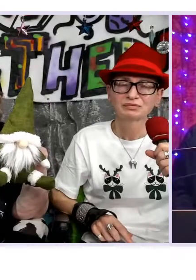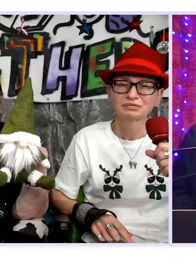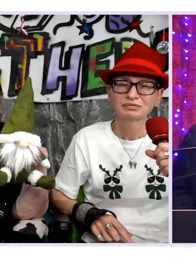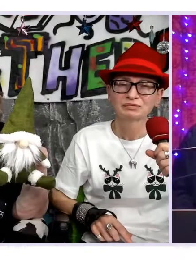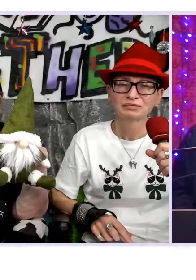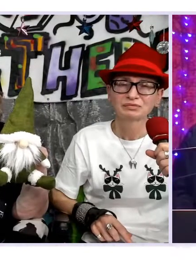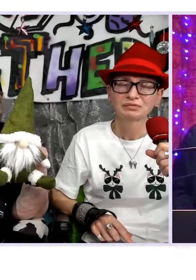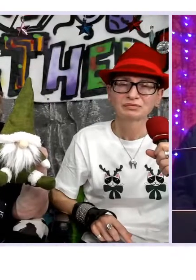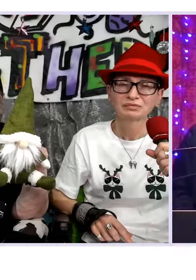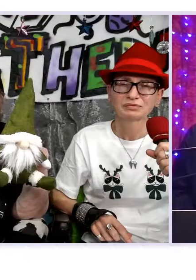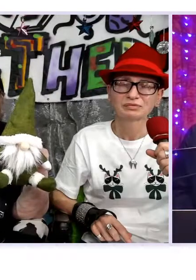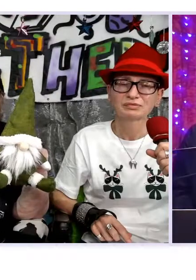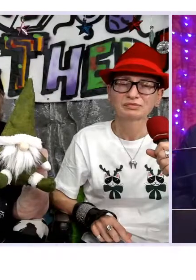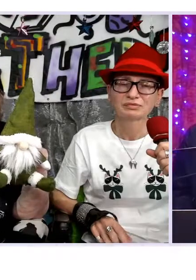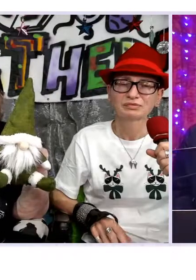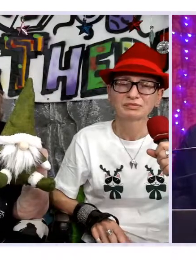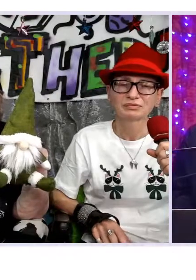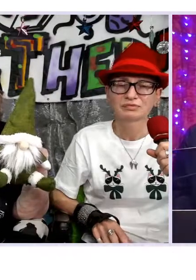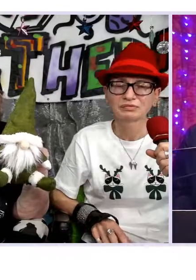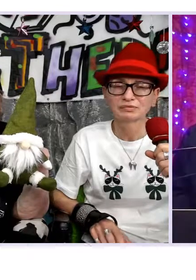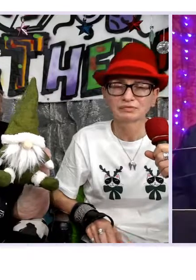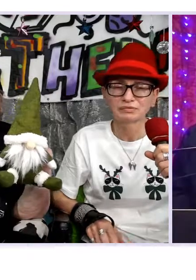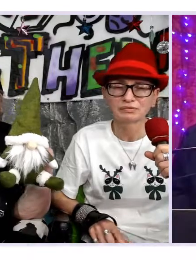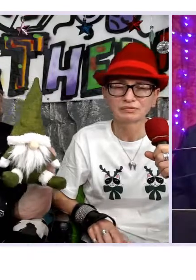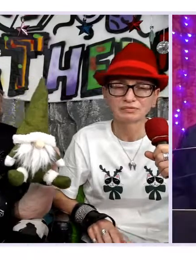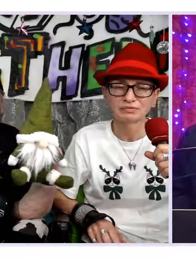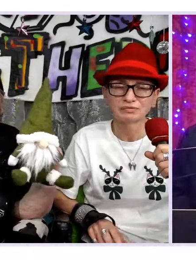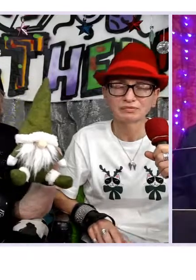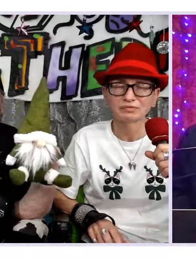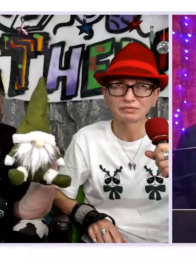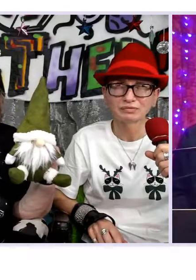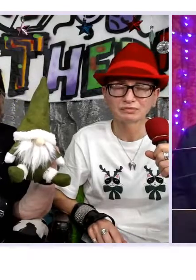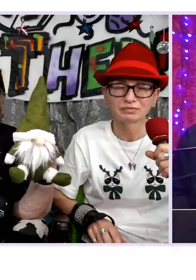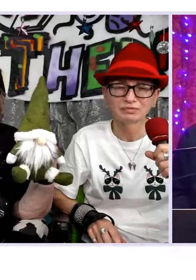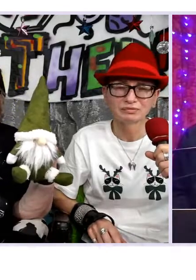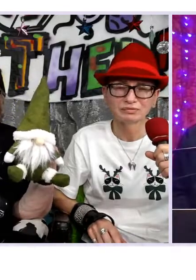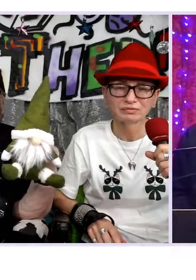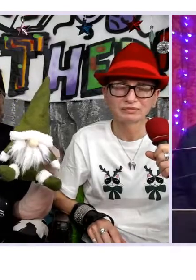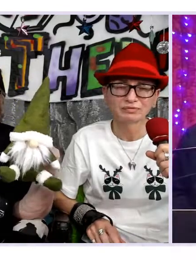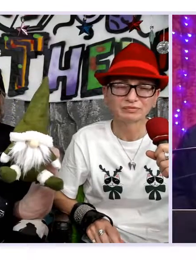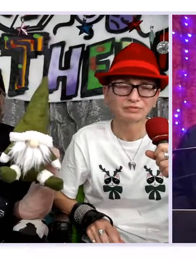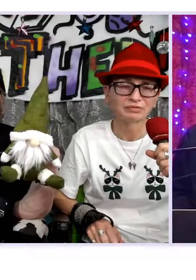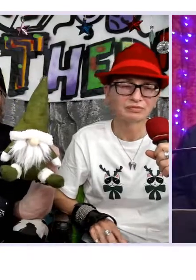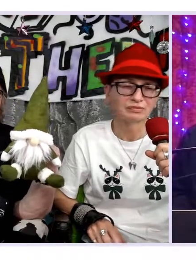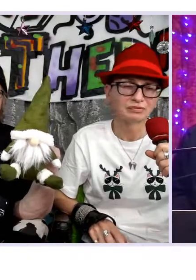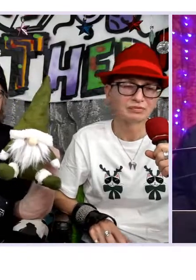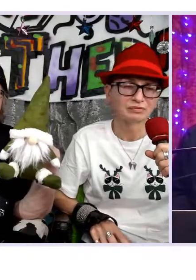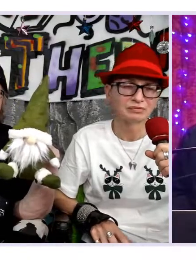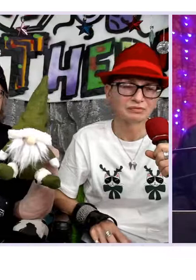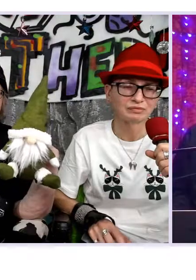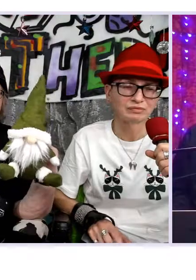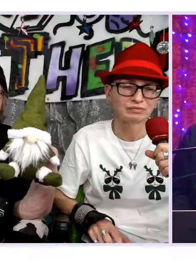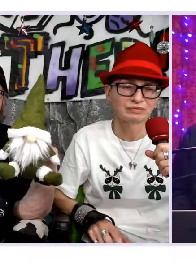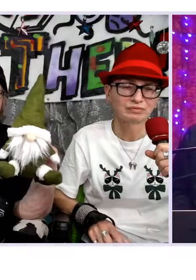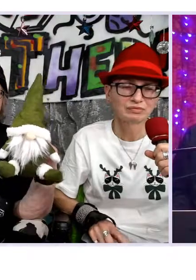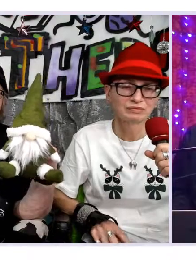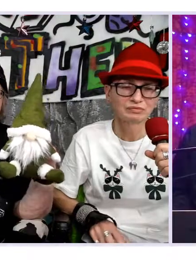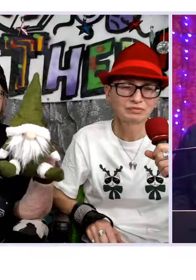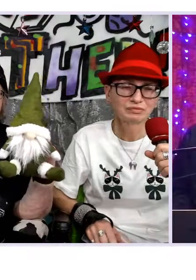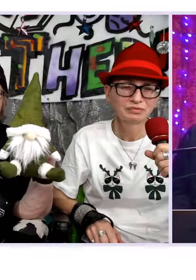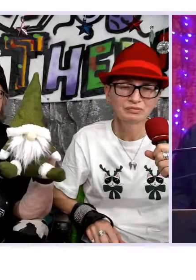the left of the screen as we look at it, released from Ju's right hand when she runs the film, and Josh will